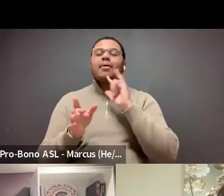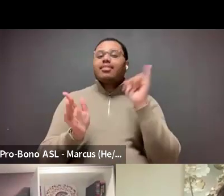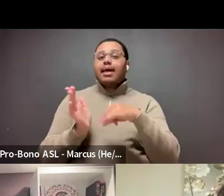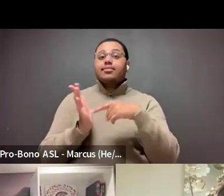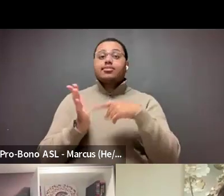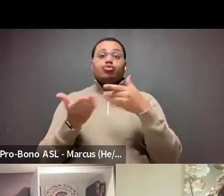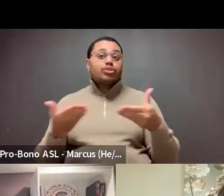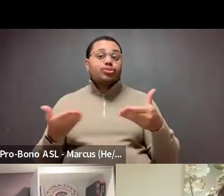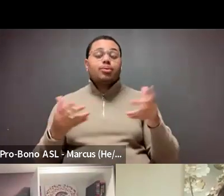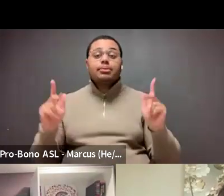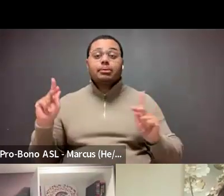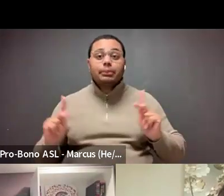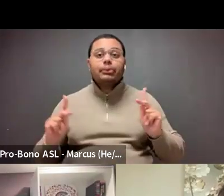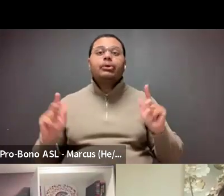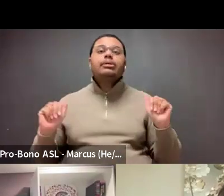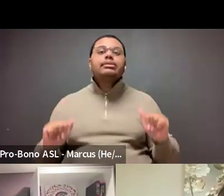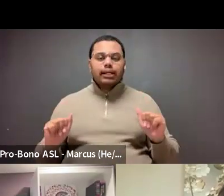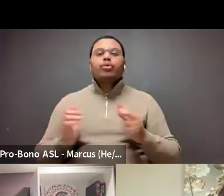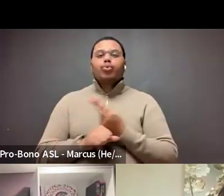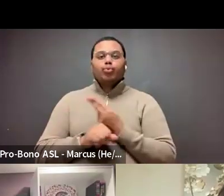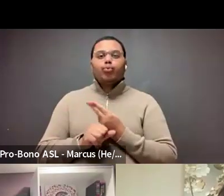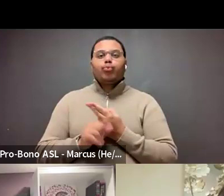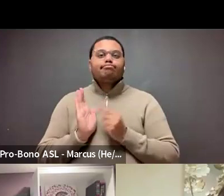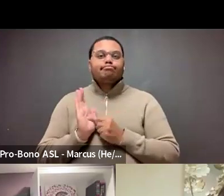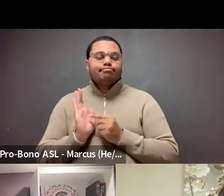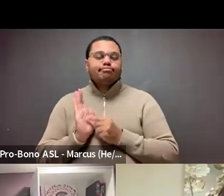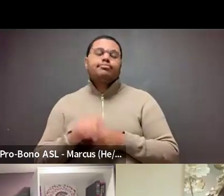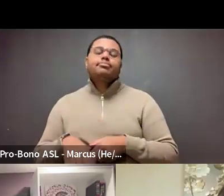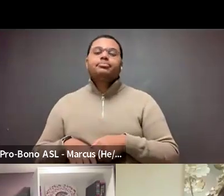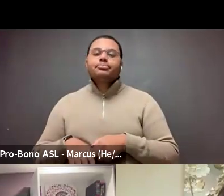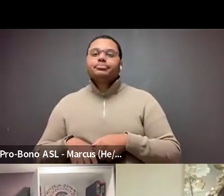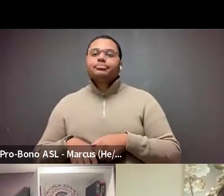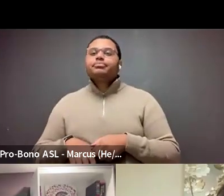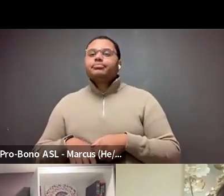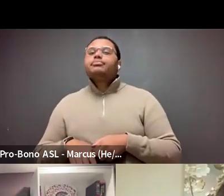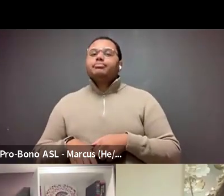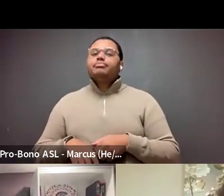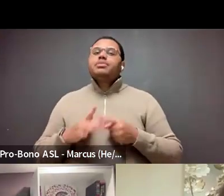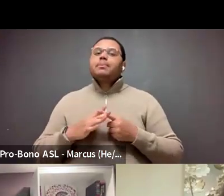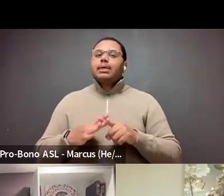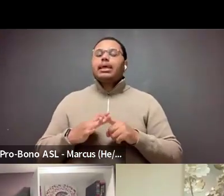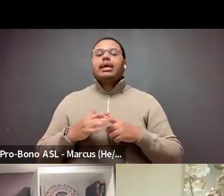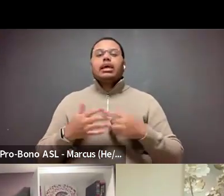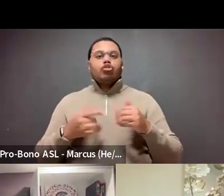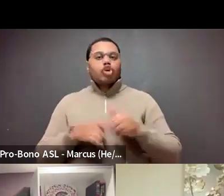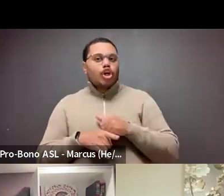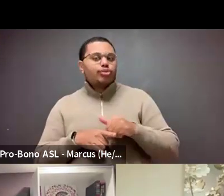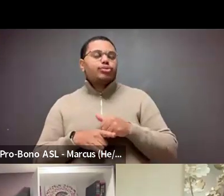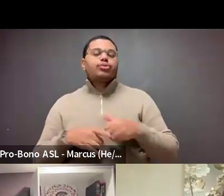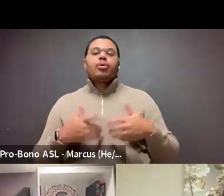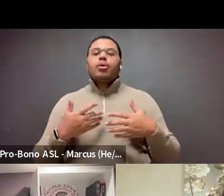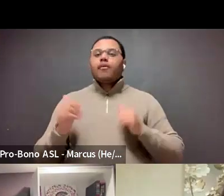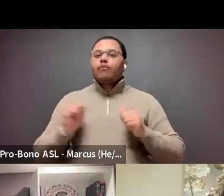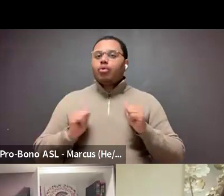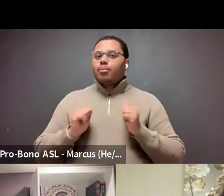folks that they can use to sort of begin rehearsal and performance practice. I wanna